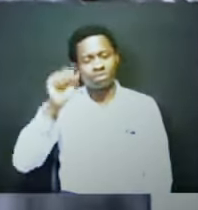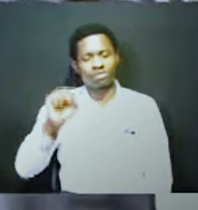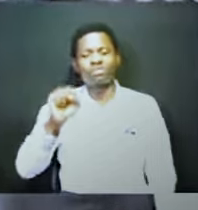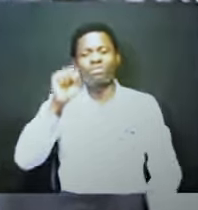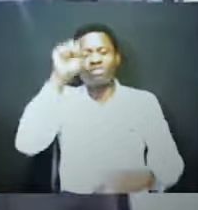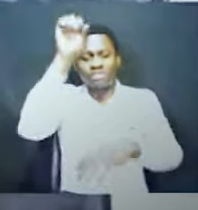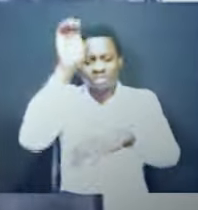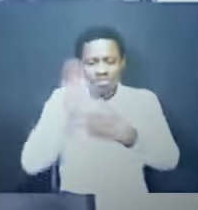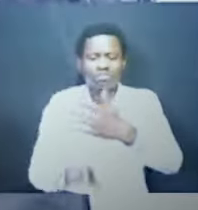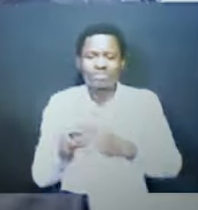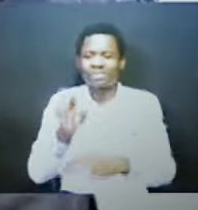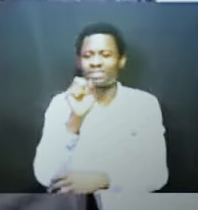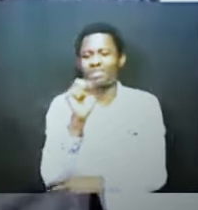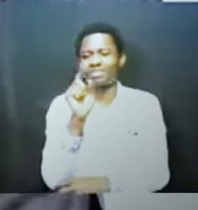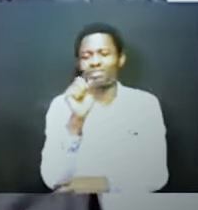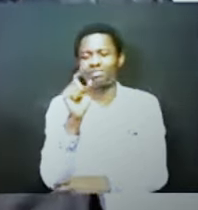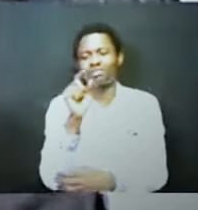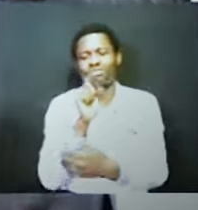First Corinthians 11:1.